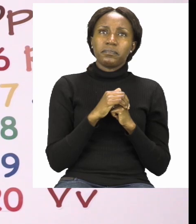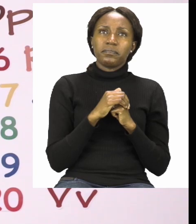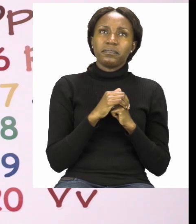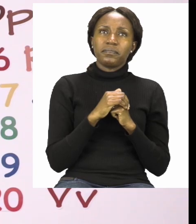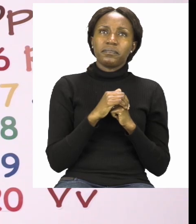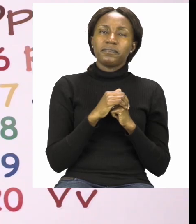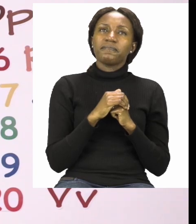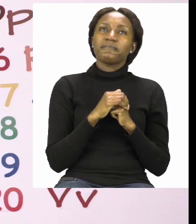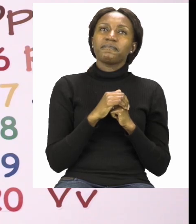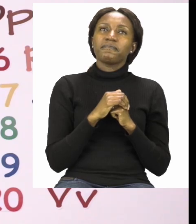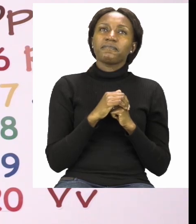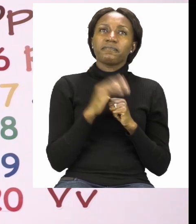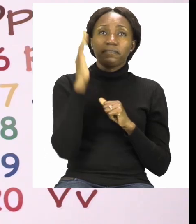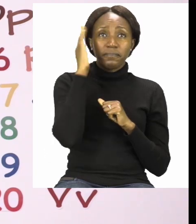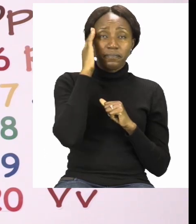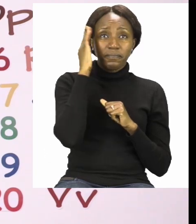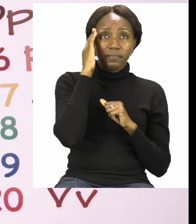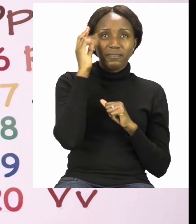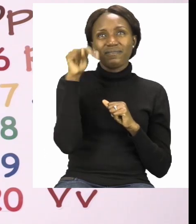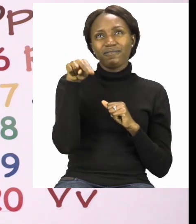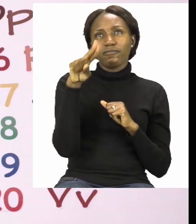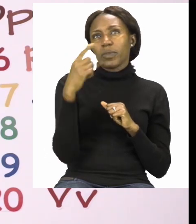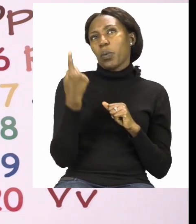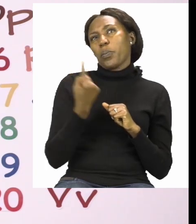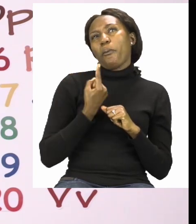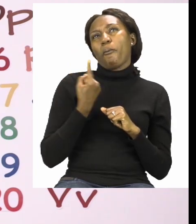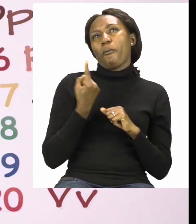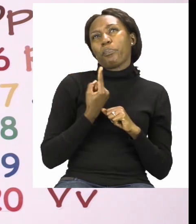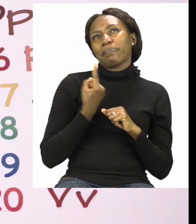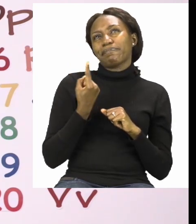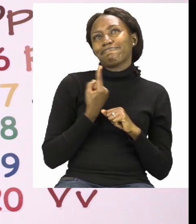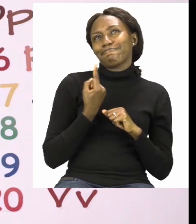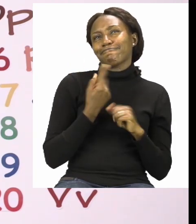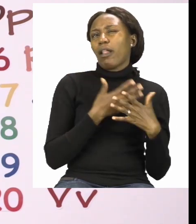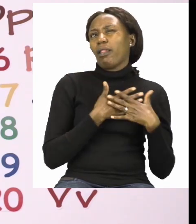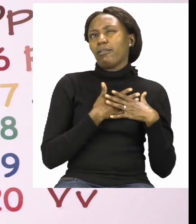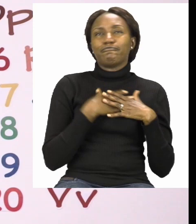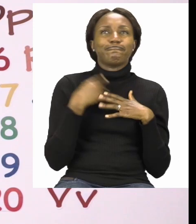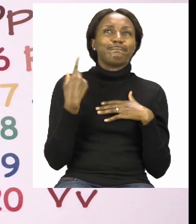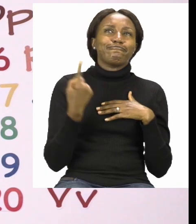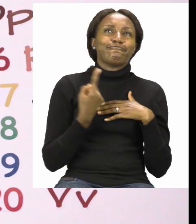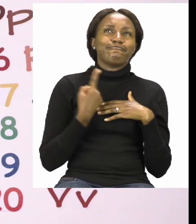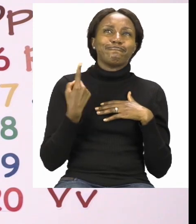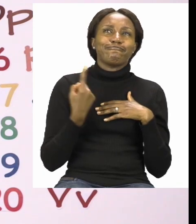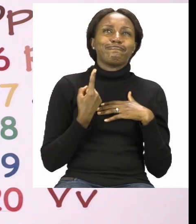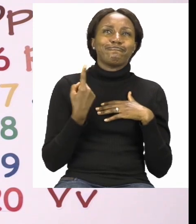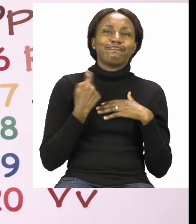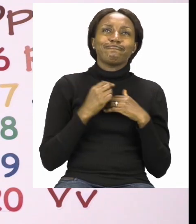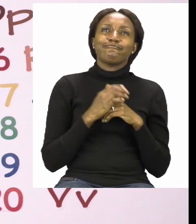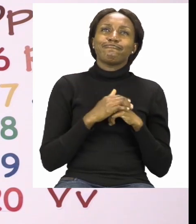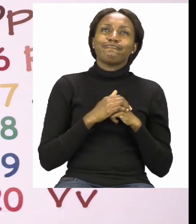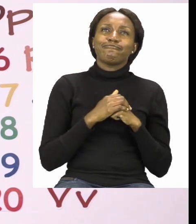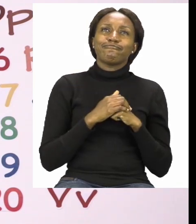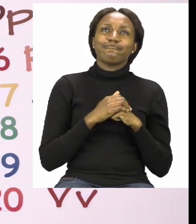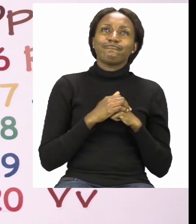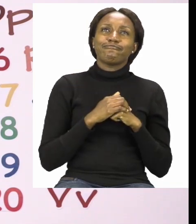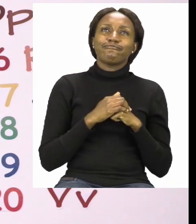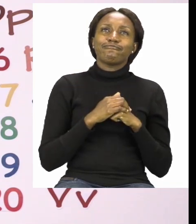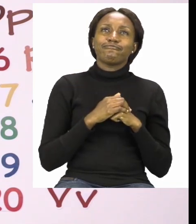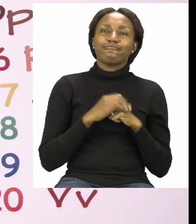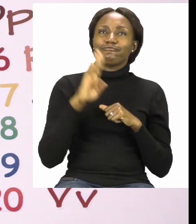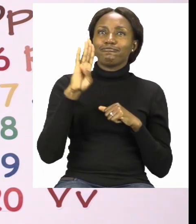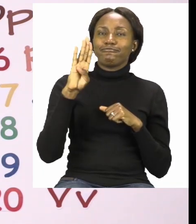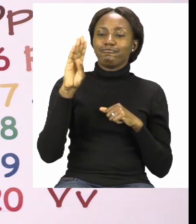part. We know that Mrs. Eunice can stand alone. She likes to sit alone, and so do her friends. So we're going to take